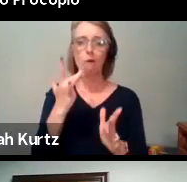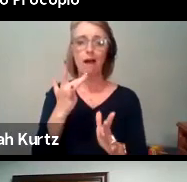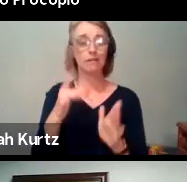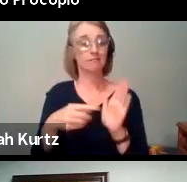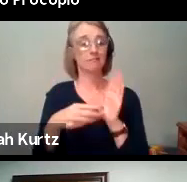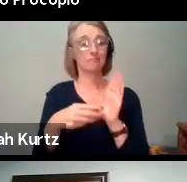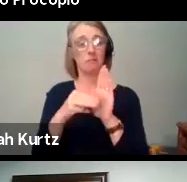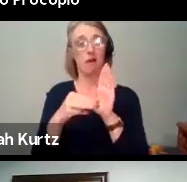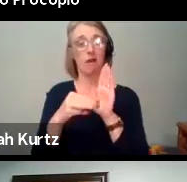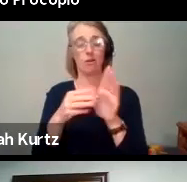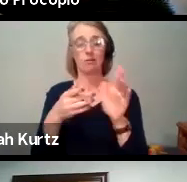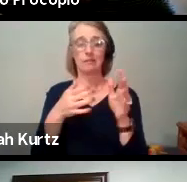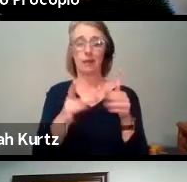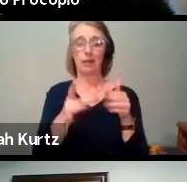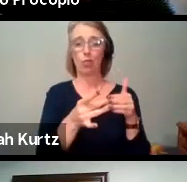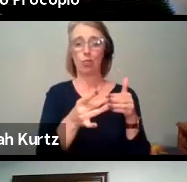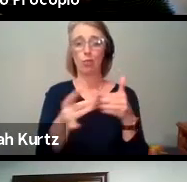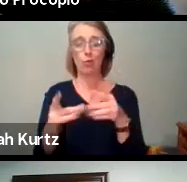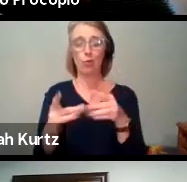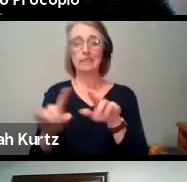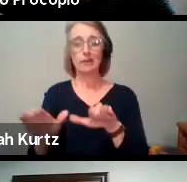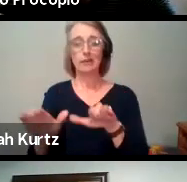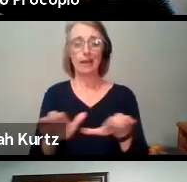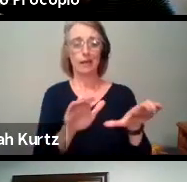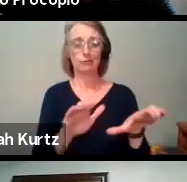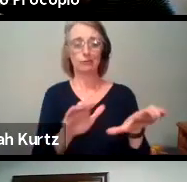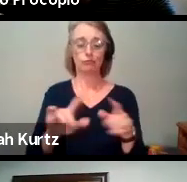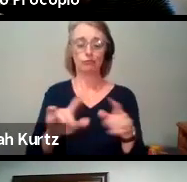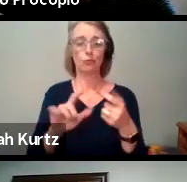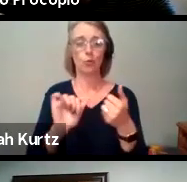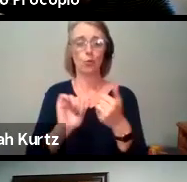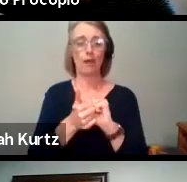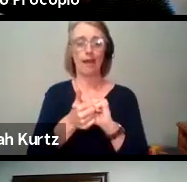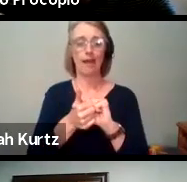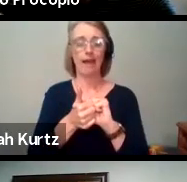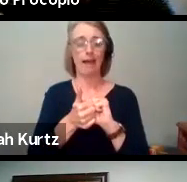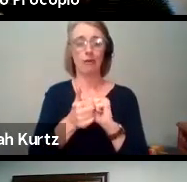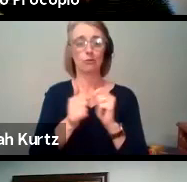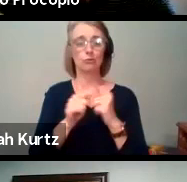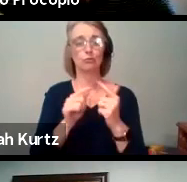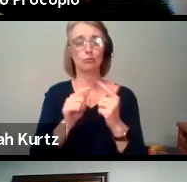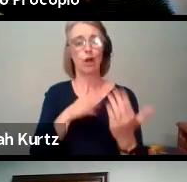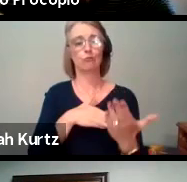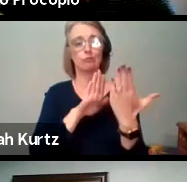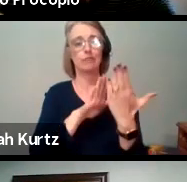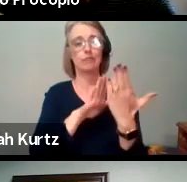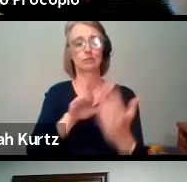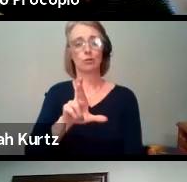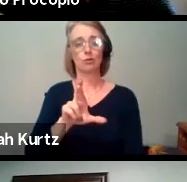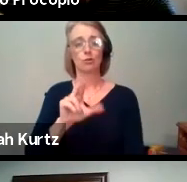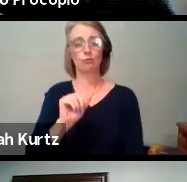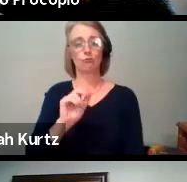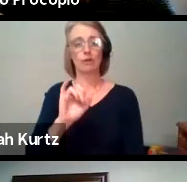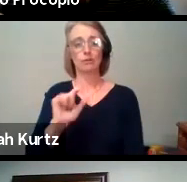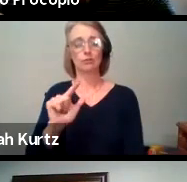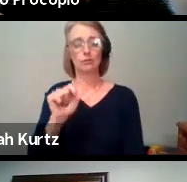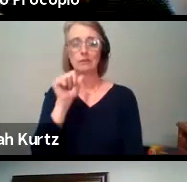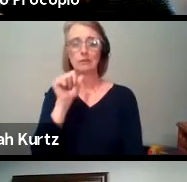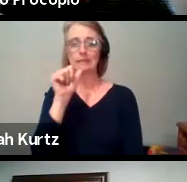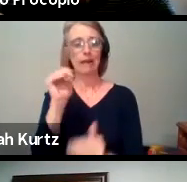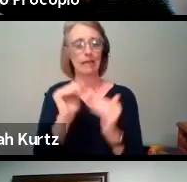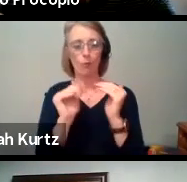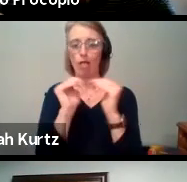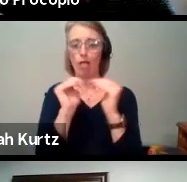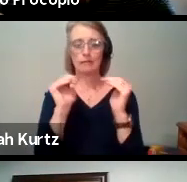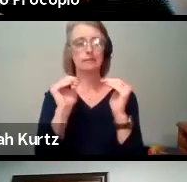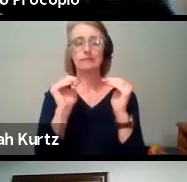really guides us through actionable ways to address racial inequalities. After the model overview, Lynette will give us a